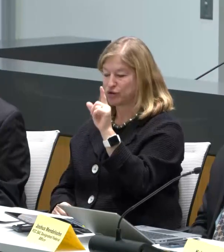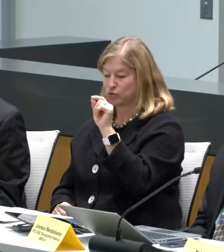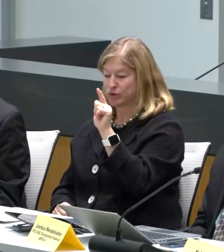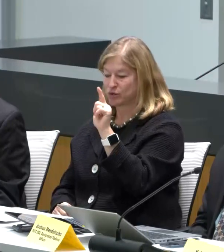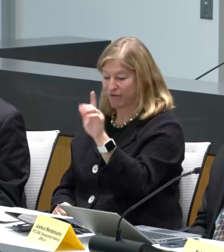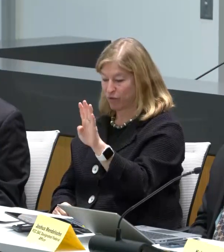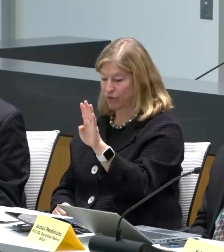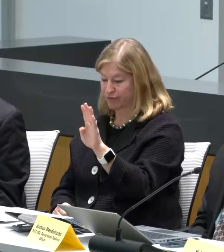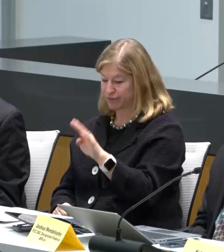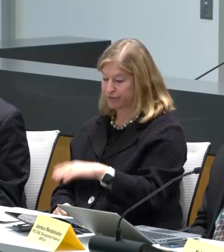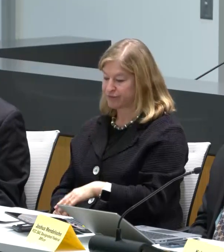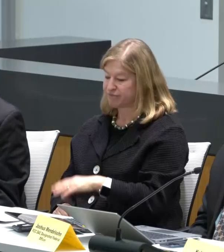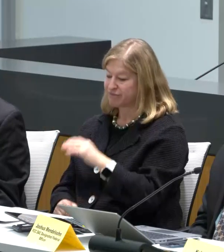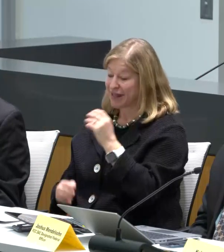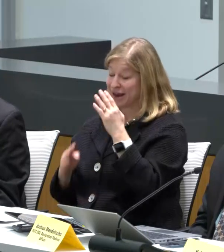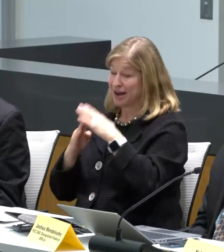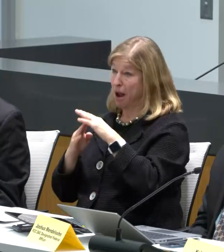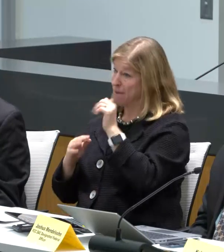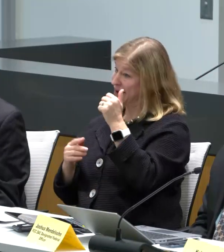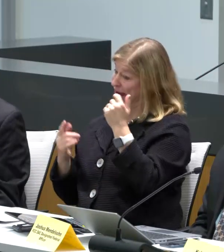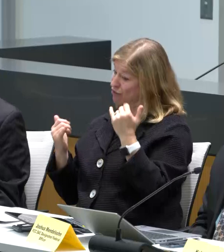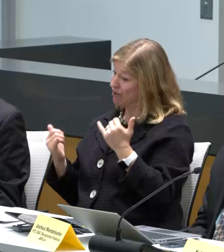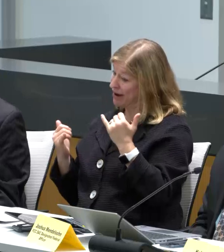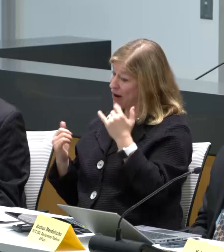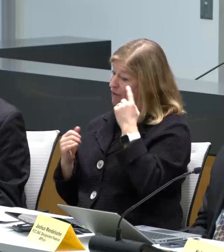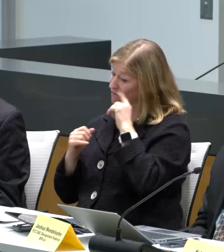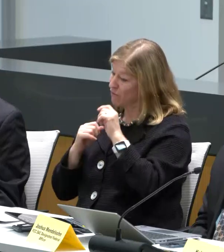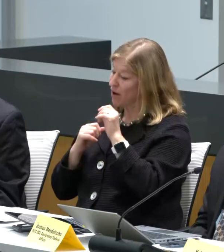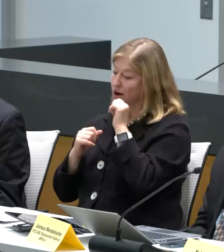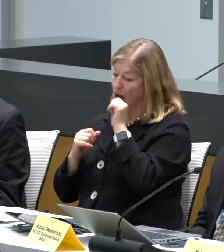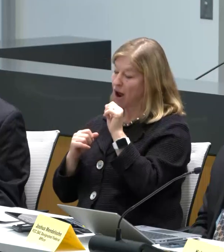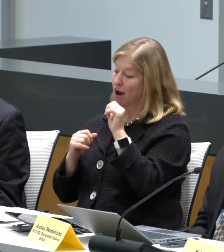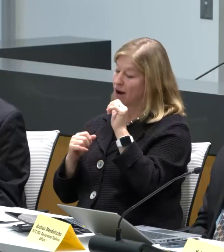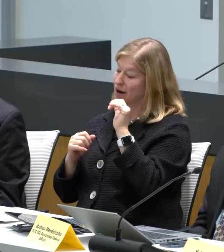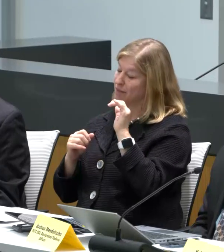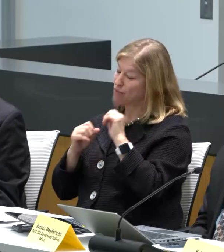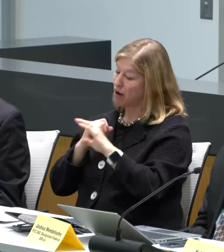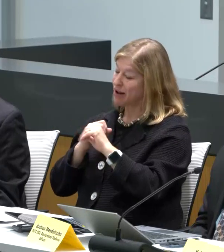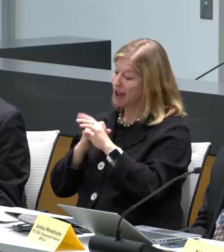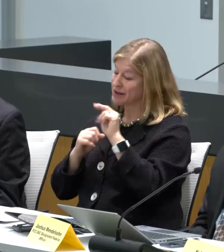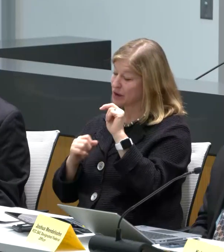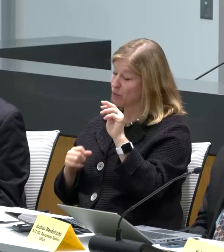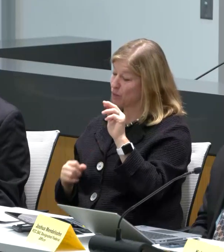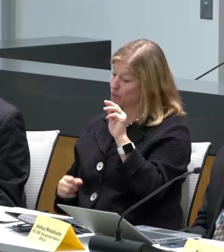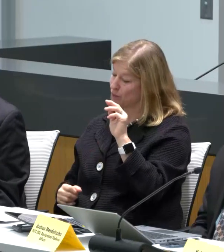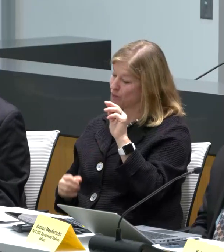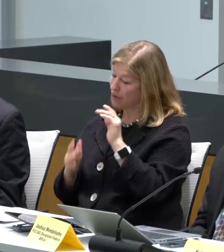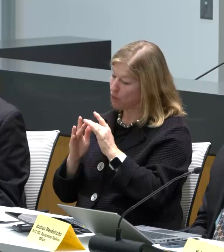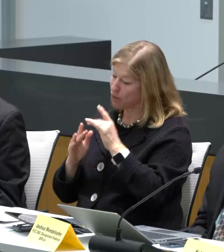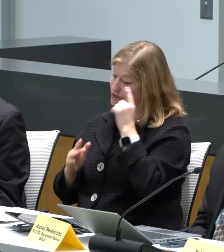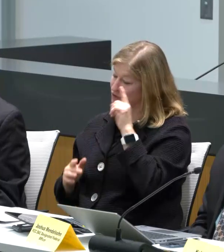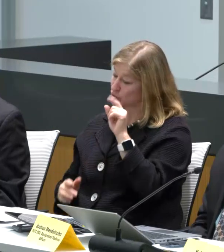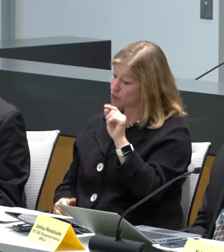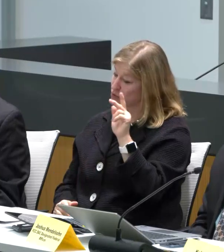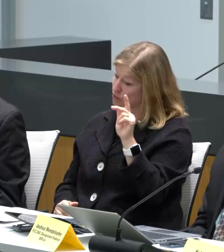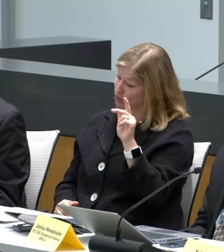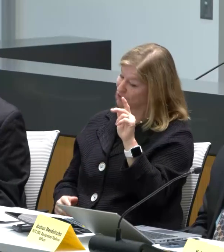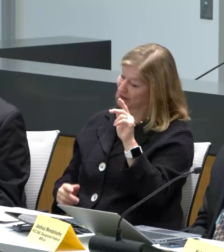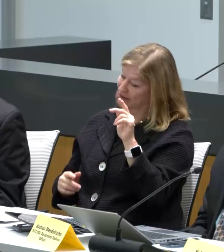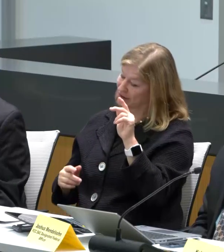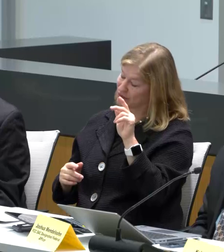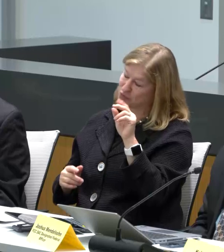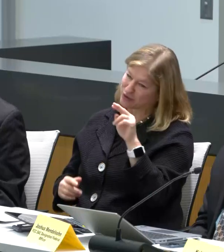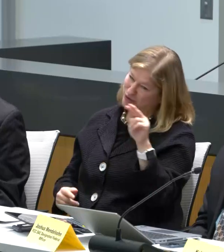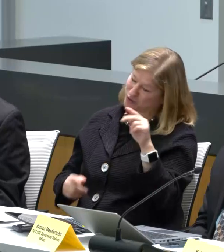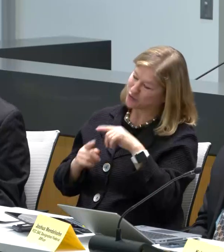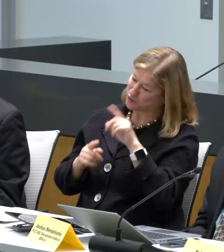And this will occur July 1st, 2024. Top 10 rankings at this time for non-broadcast networks for